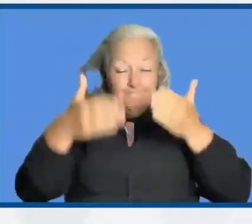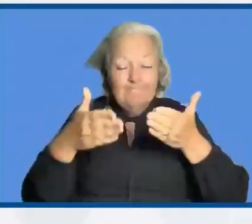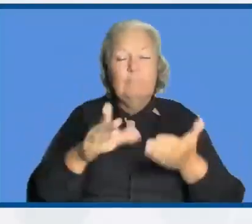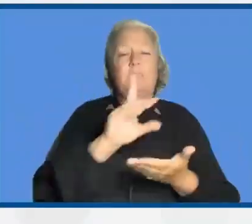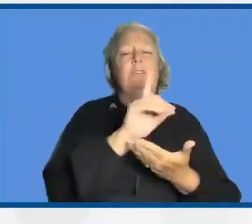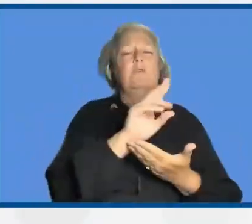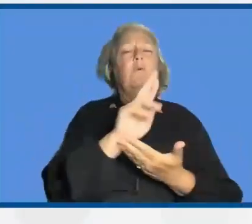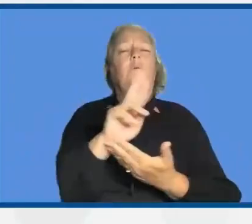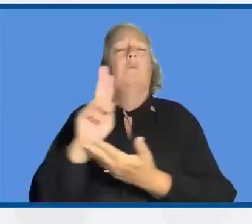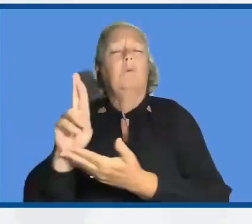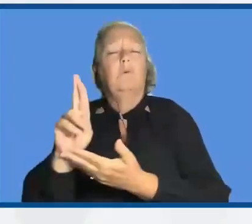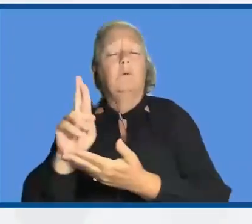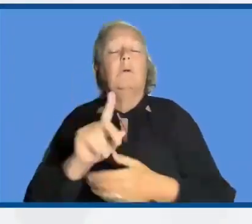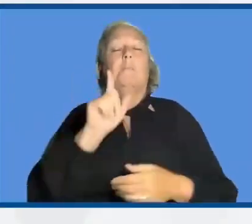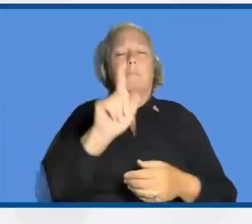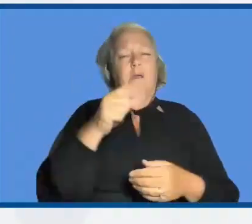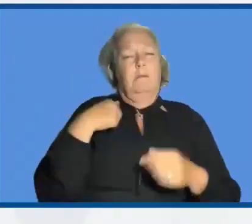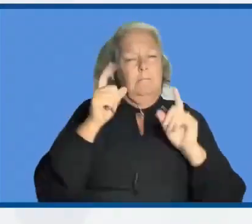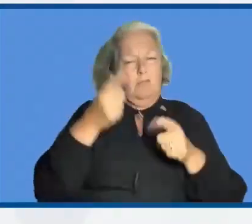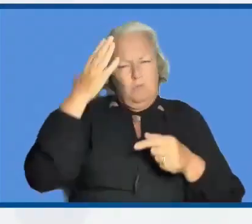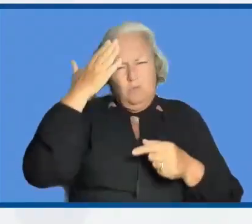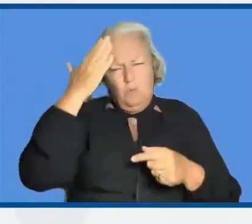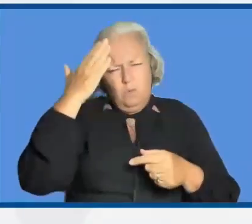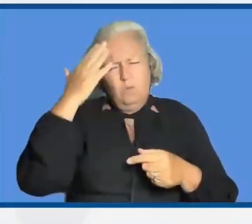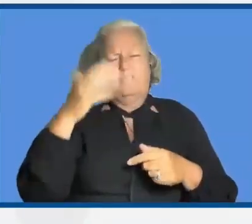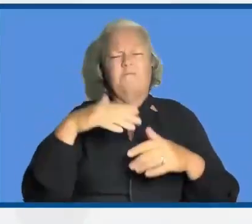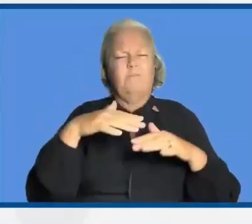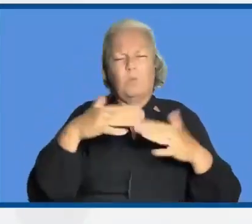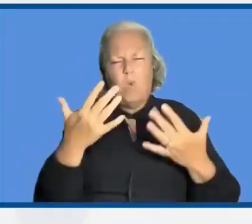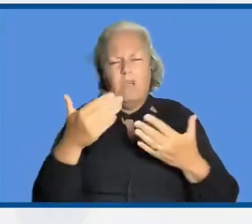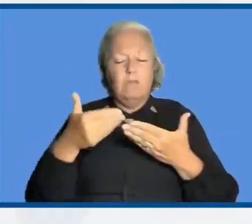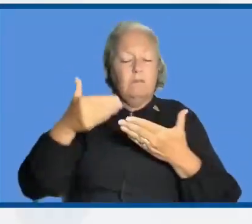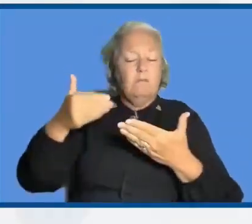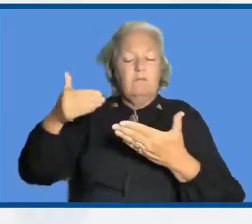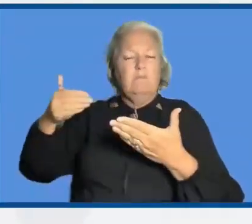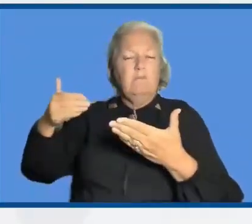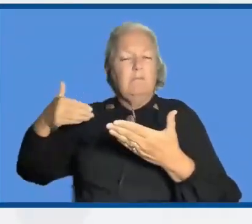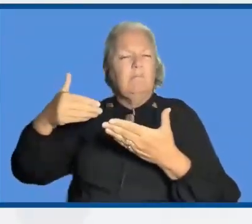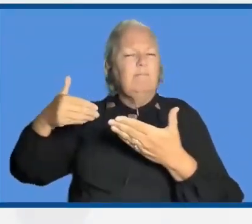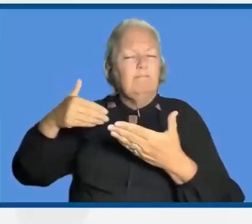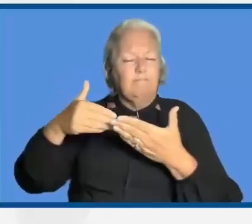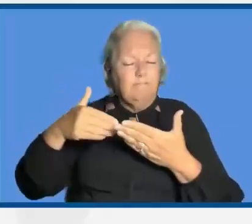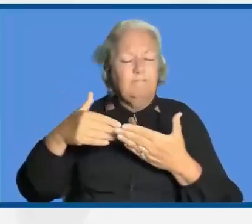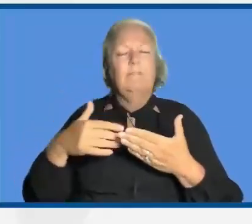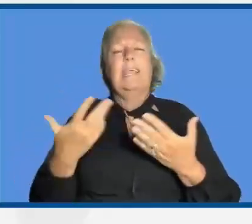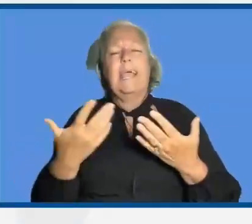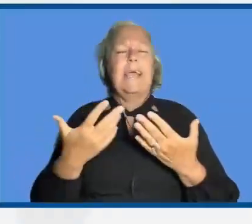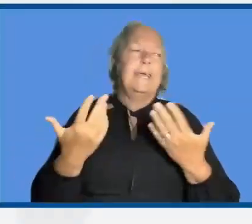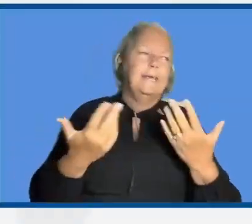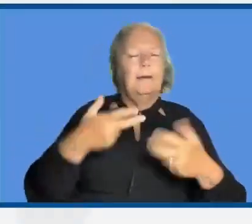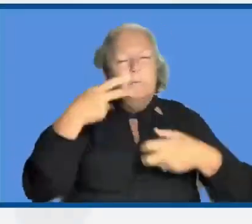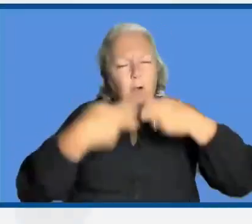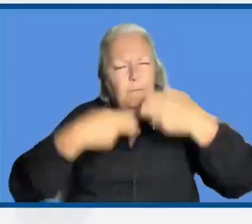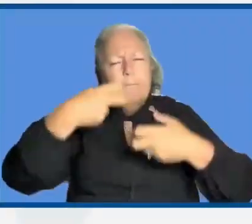to understand the existing challenges that prevent the political